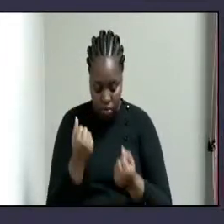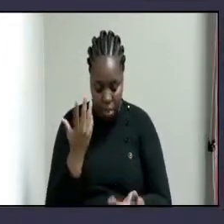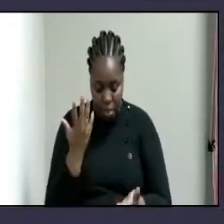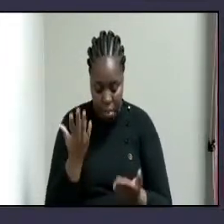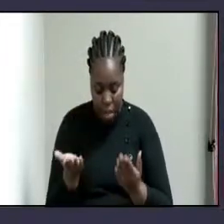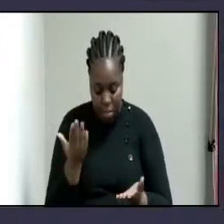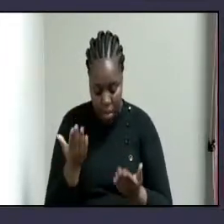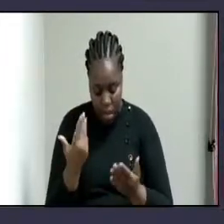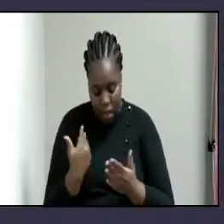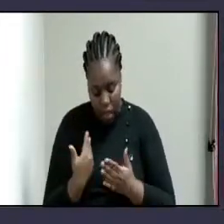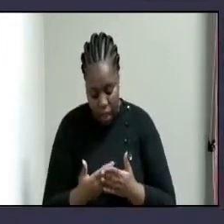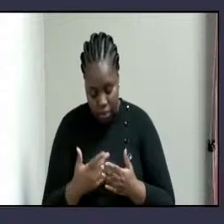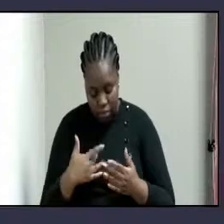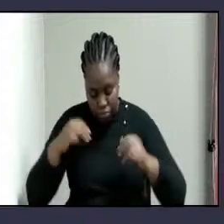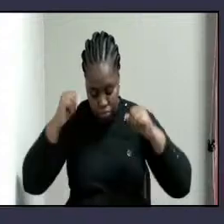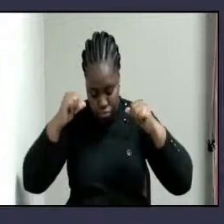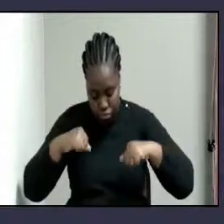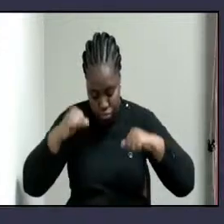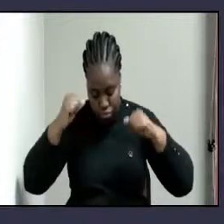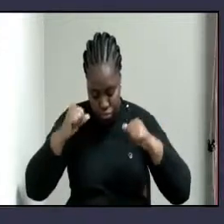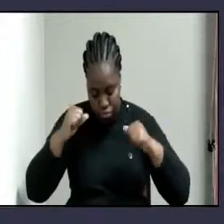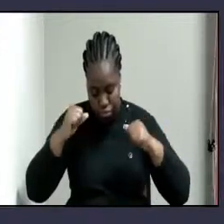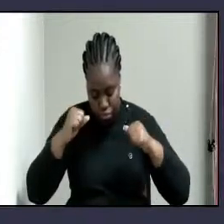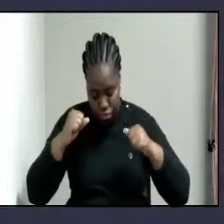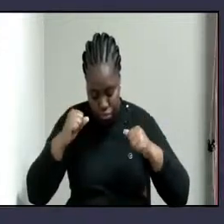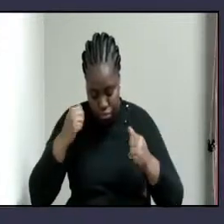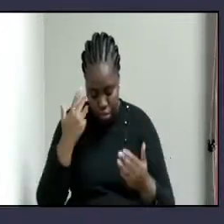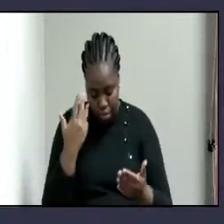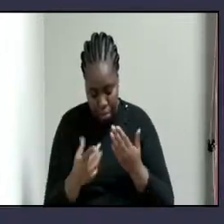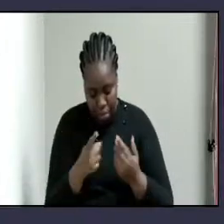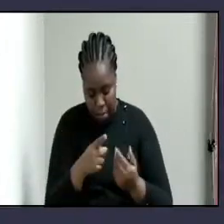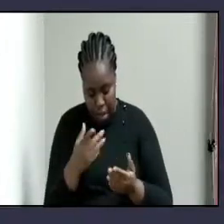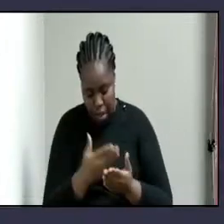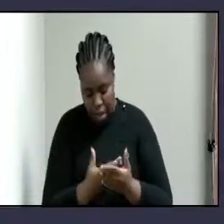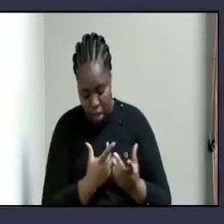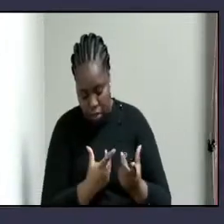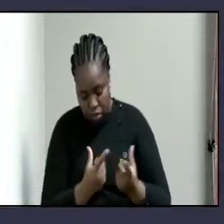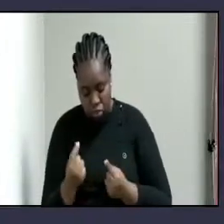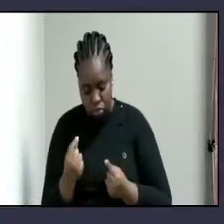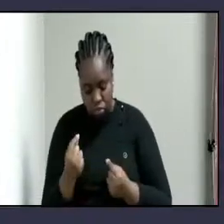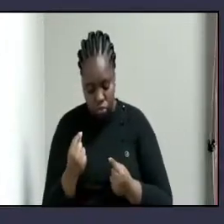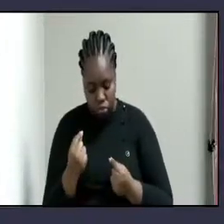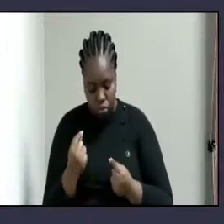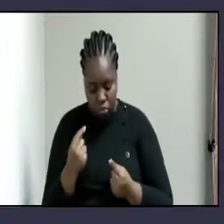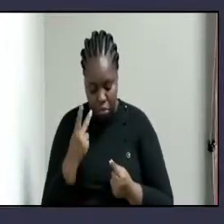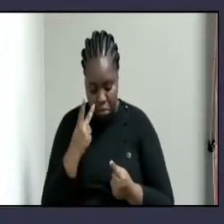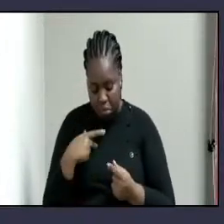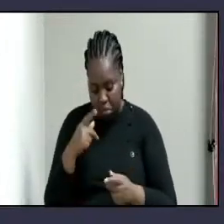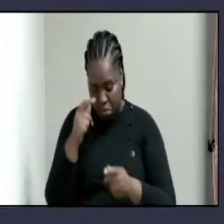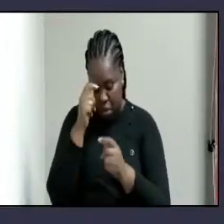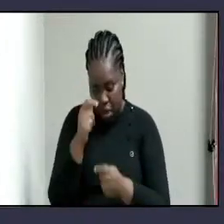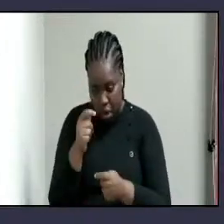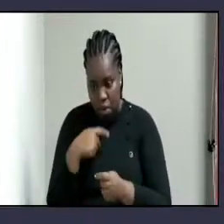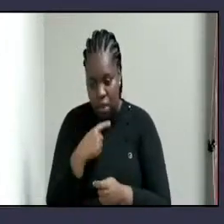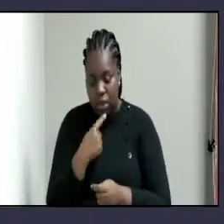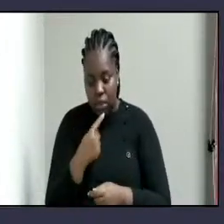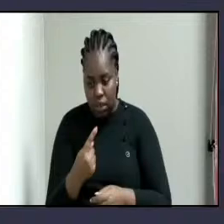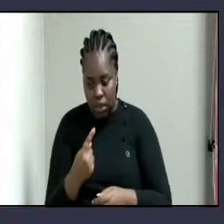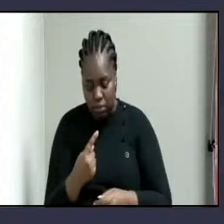can agree, as I said earlier, that the Grootboom judgment, the Constitutional Court, the Apex Court did acknowledge the fact